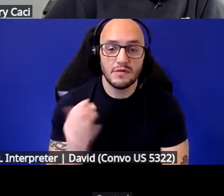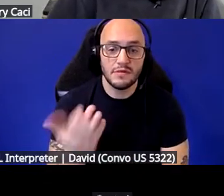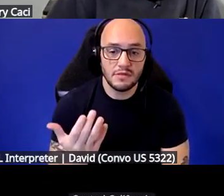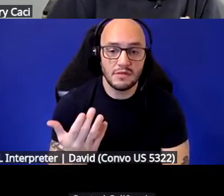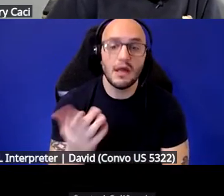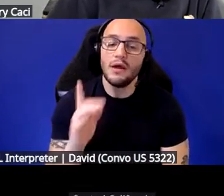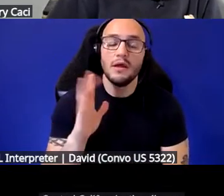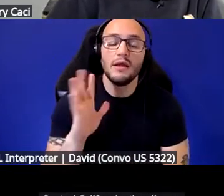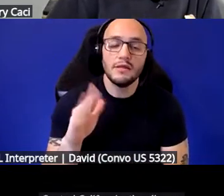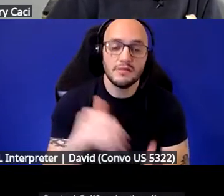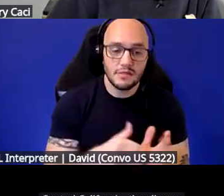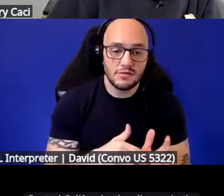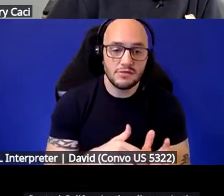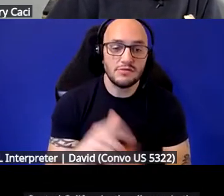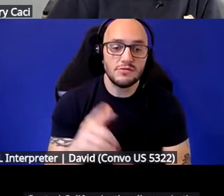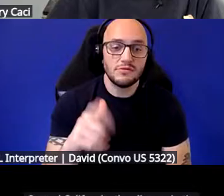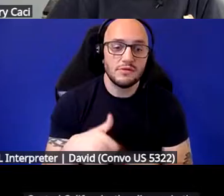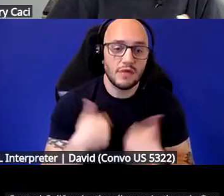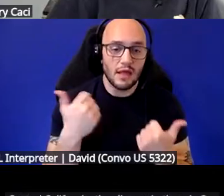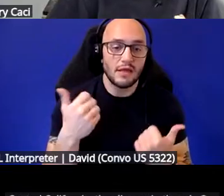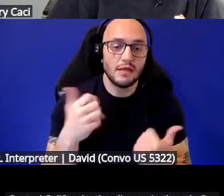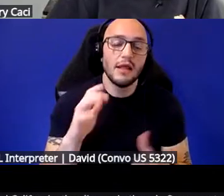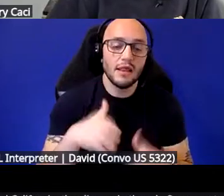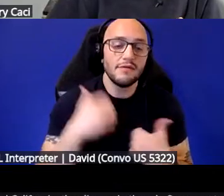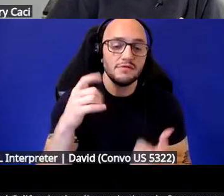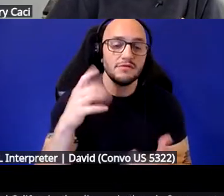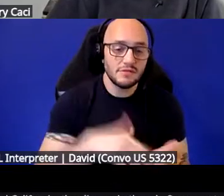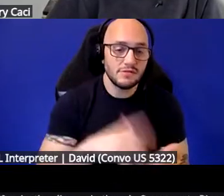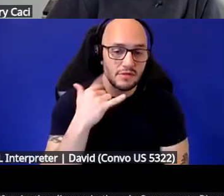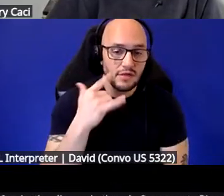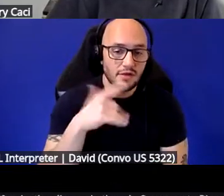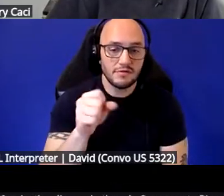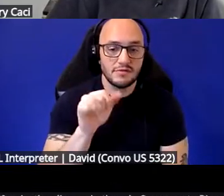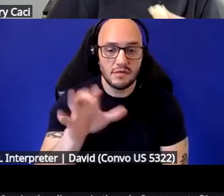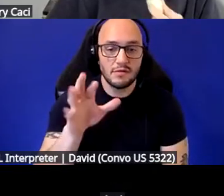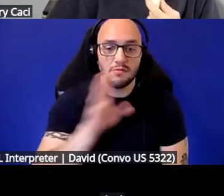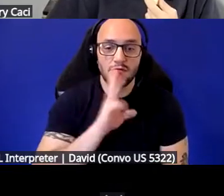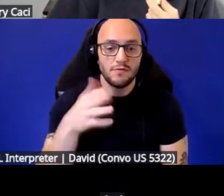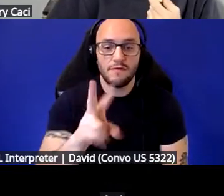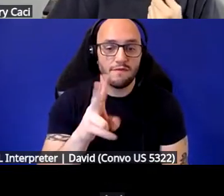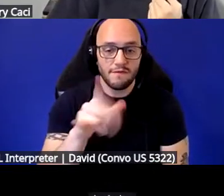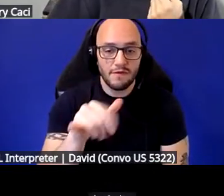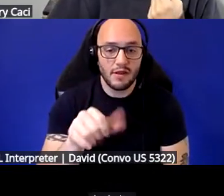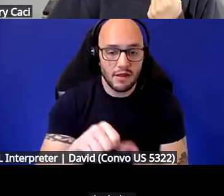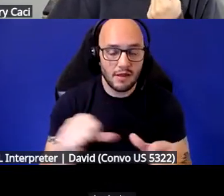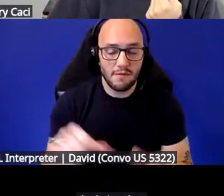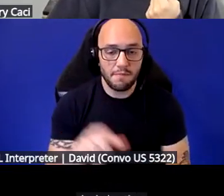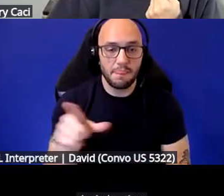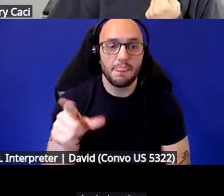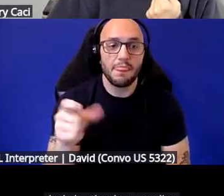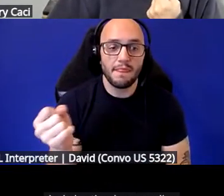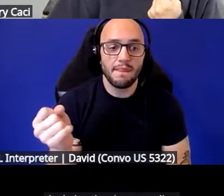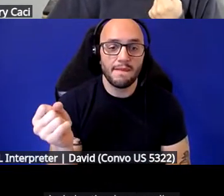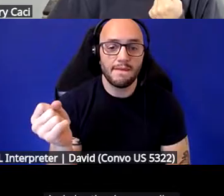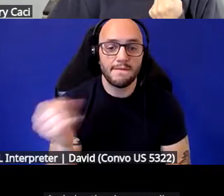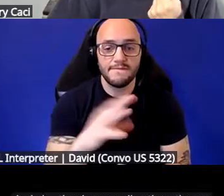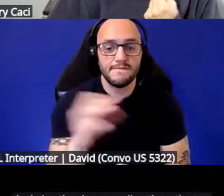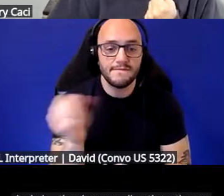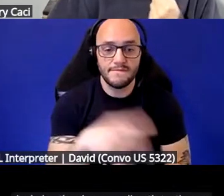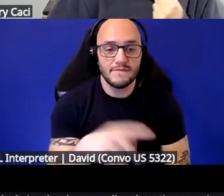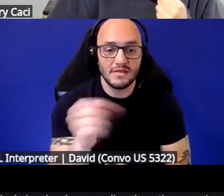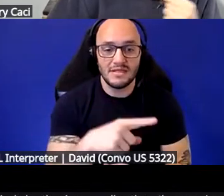live up in the Sacramento River Valley area, and they keep sending them the gas